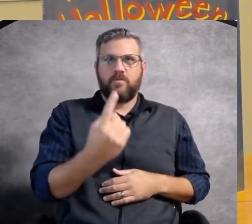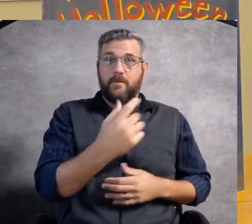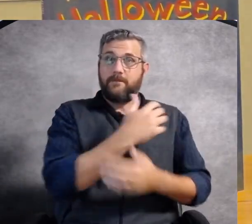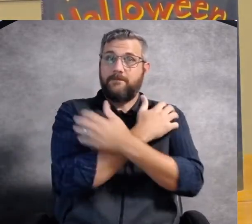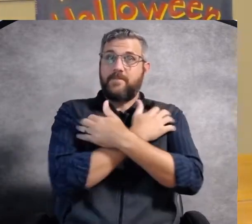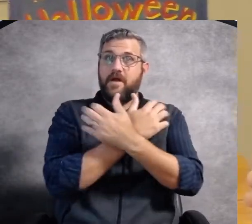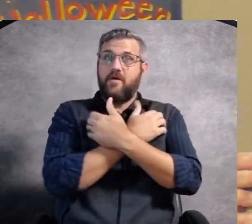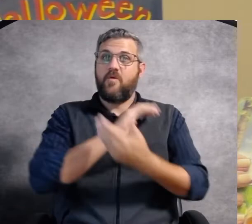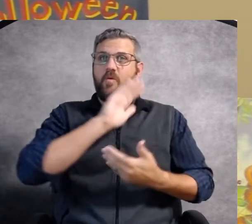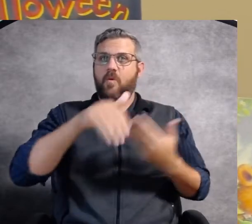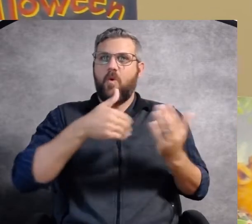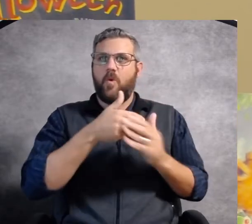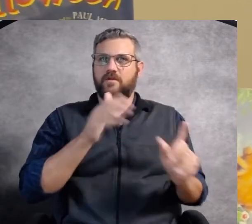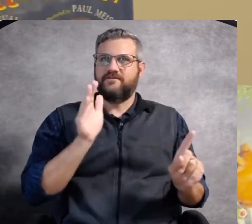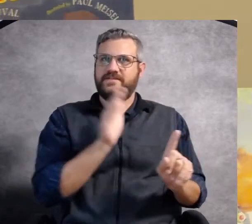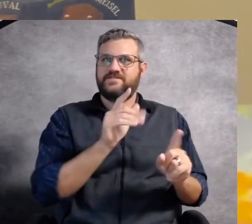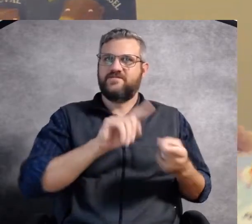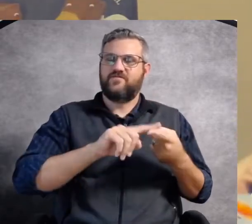All Bear's friends too.